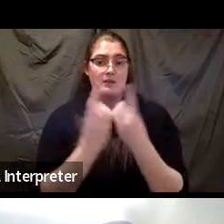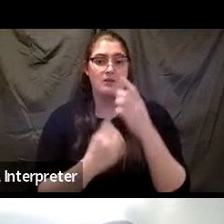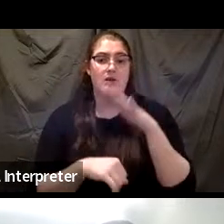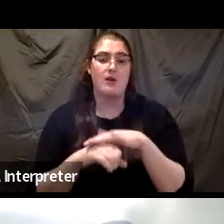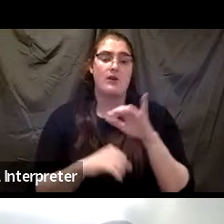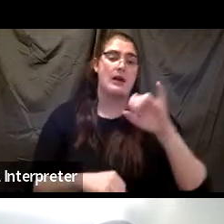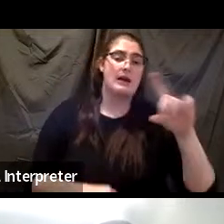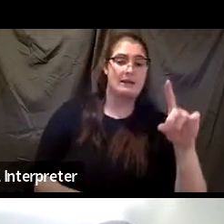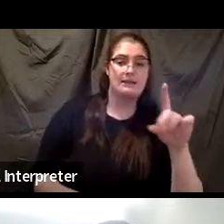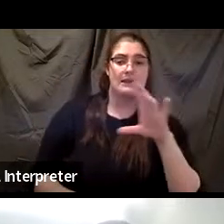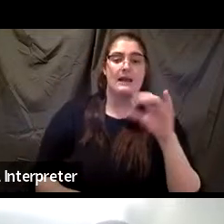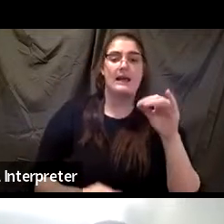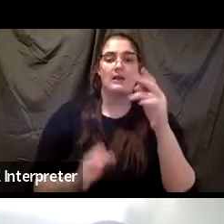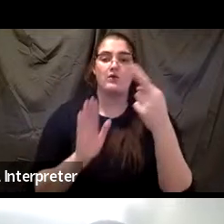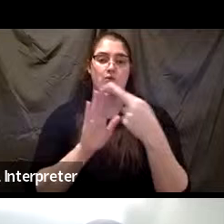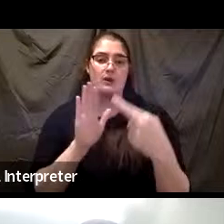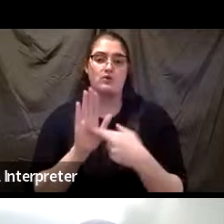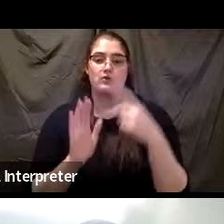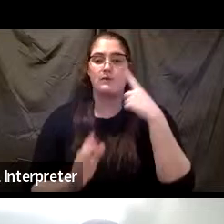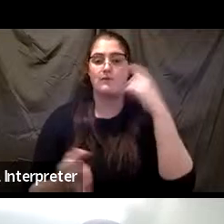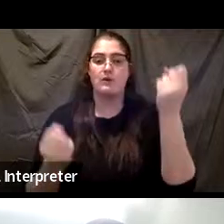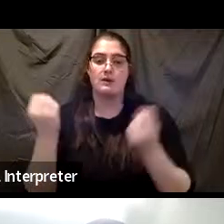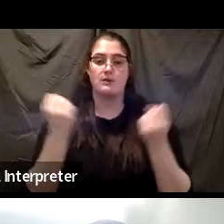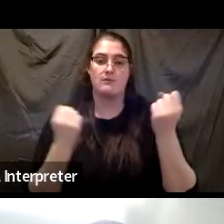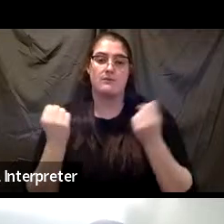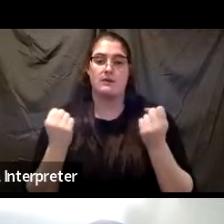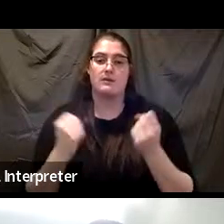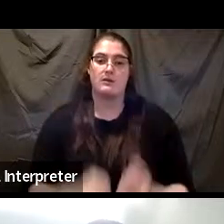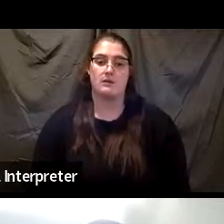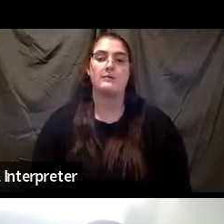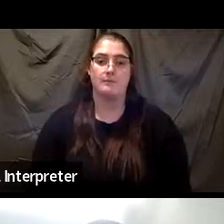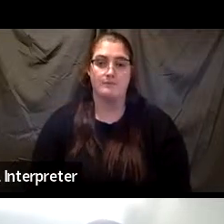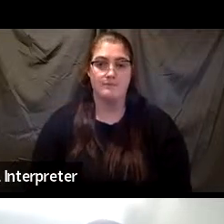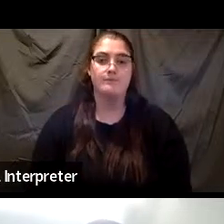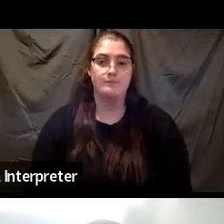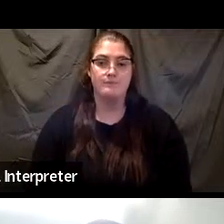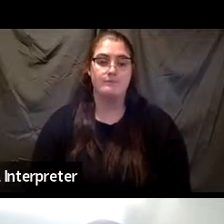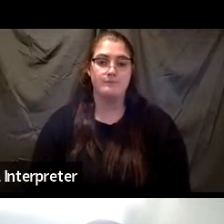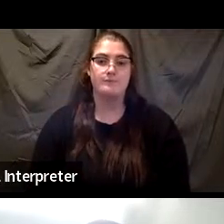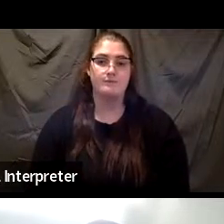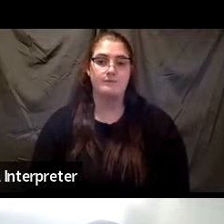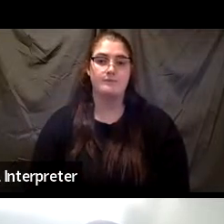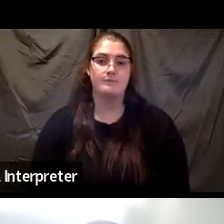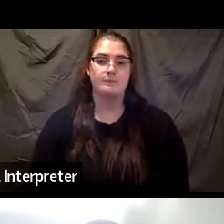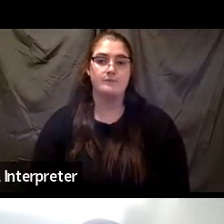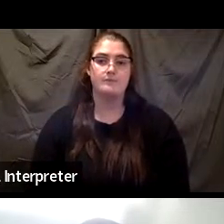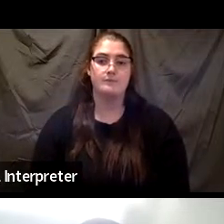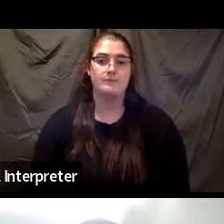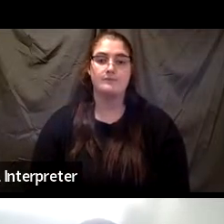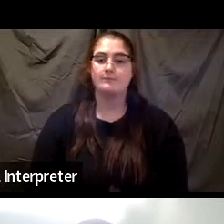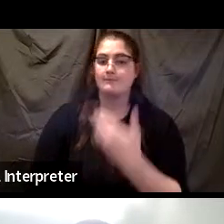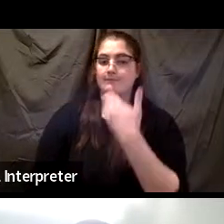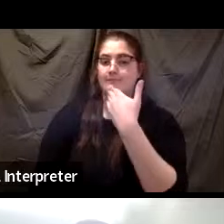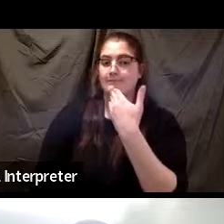And again, the registration for the vehicle that they wish to be tracked. Okay. Thank you,